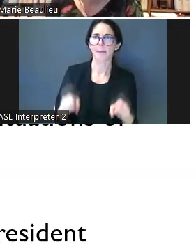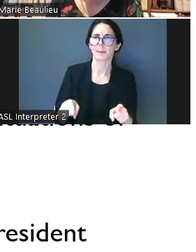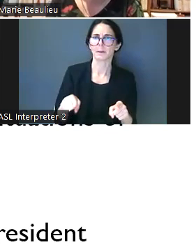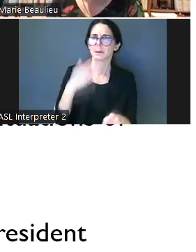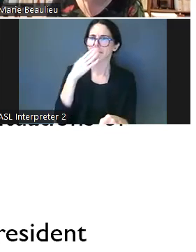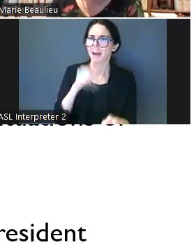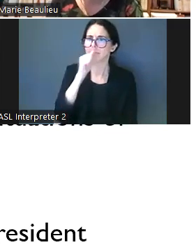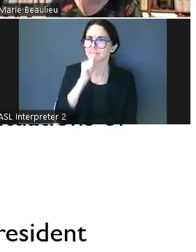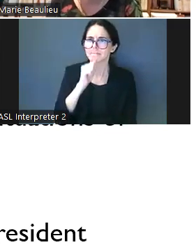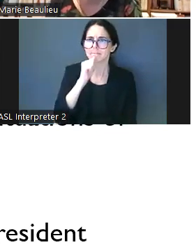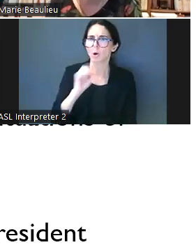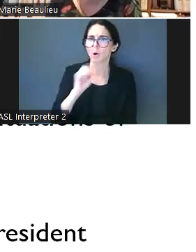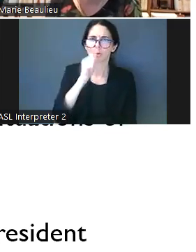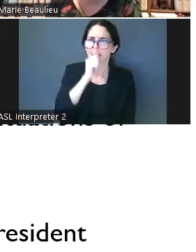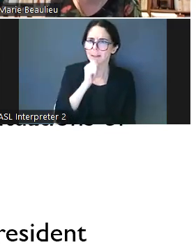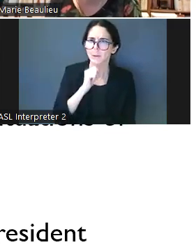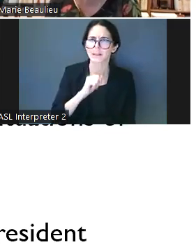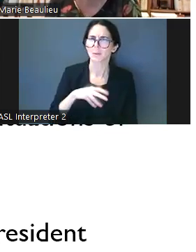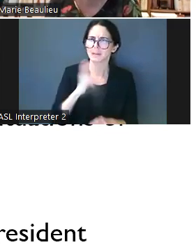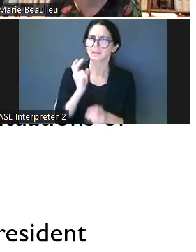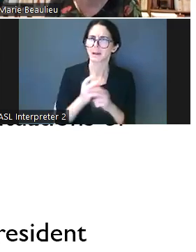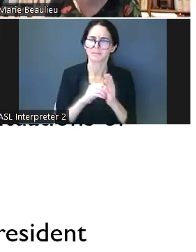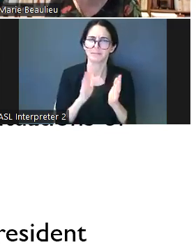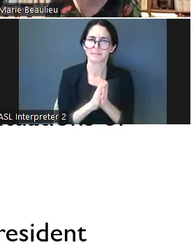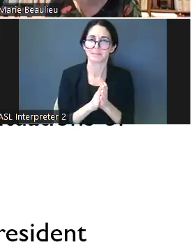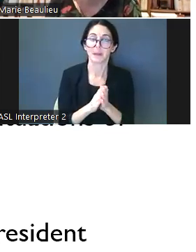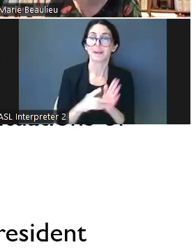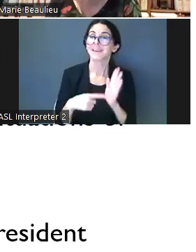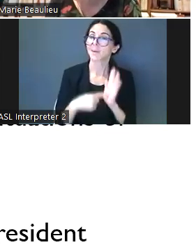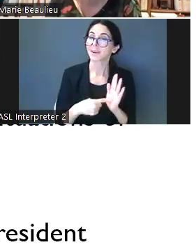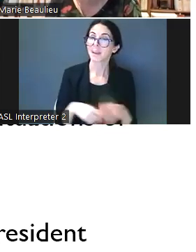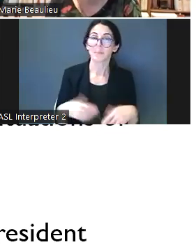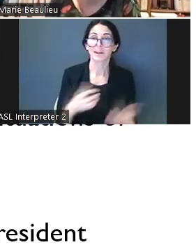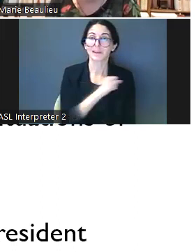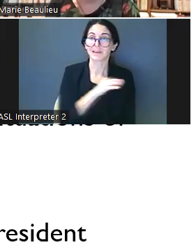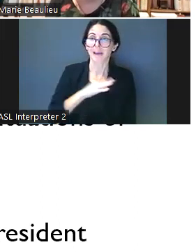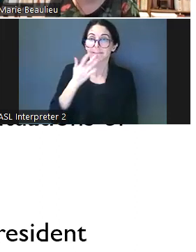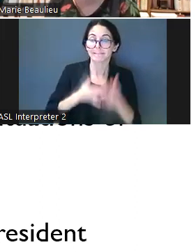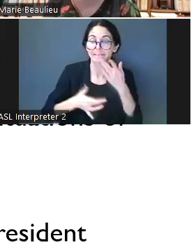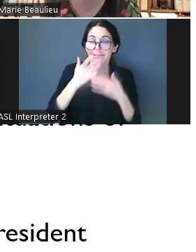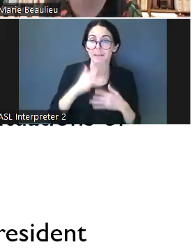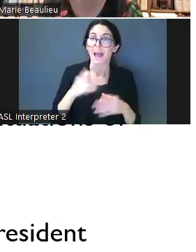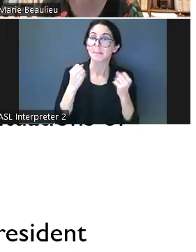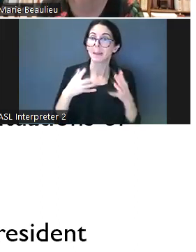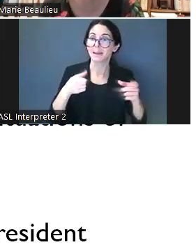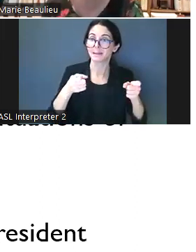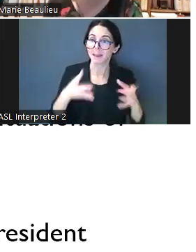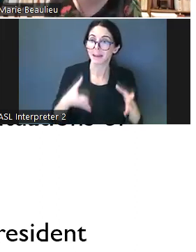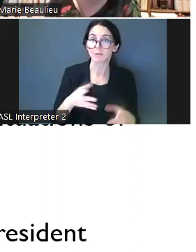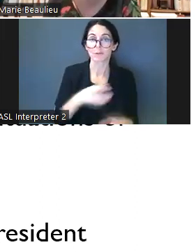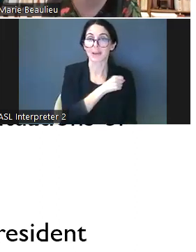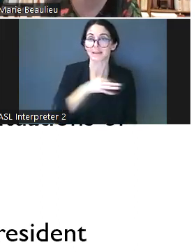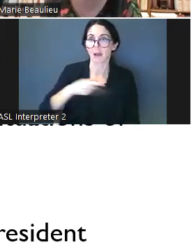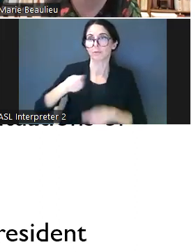the identified obstacle was labor shortage and high staff and residents turnover, and that's really major.